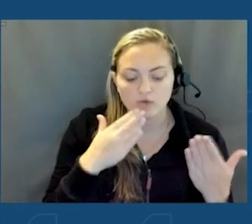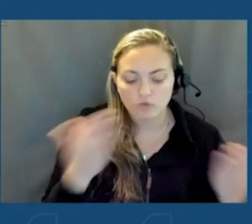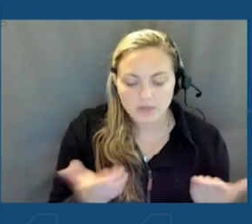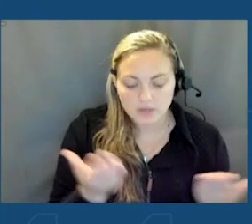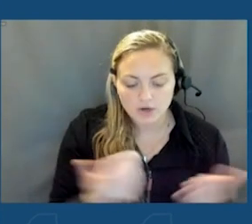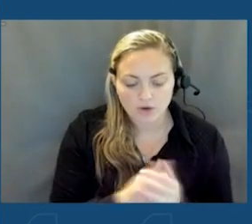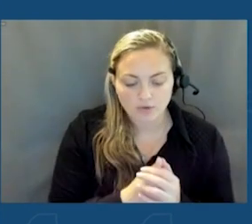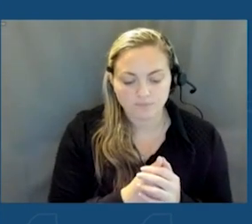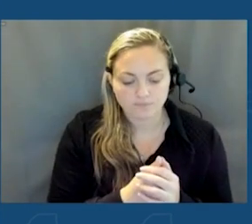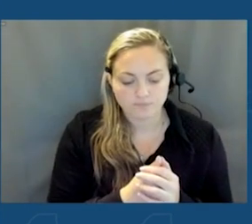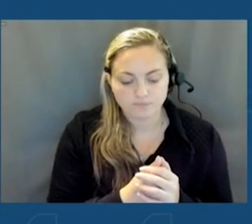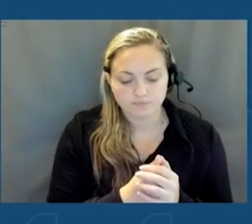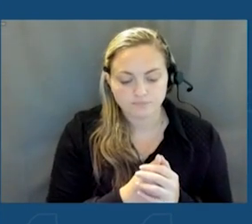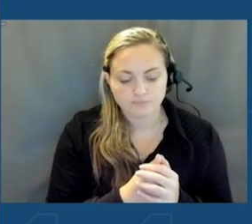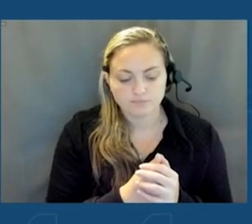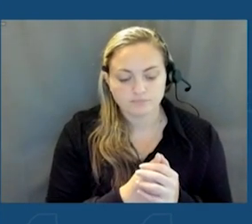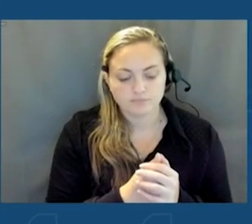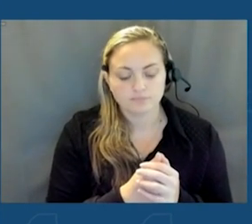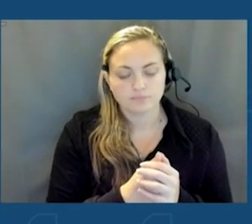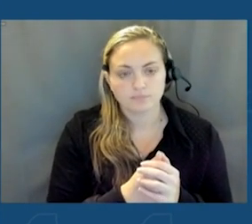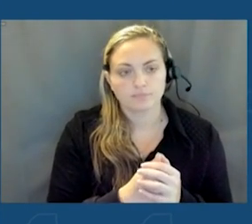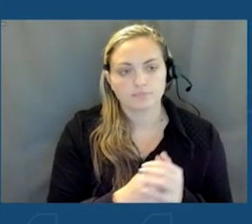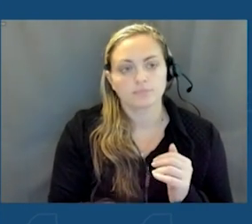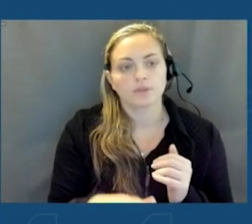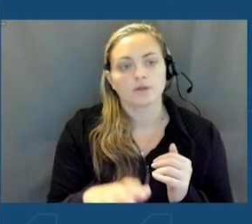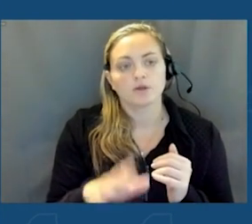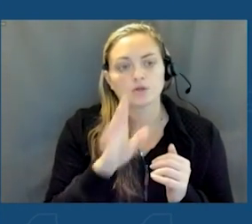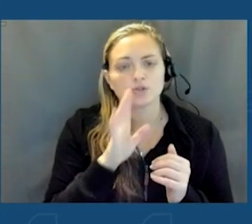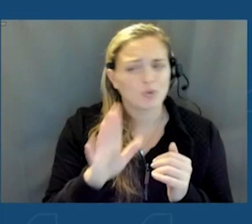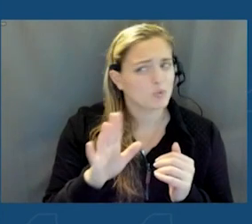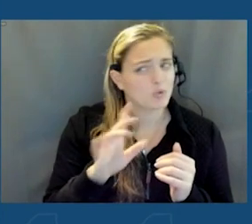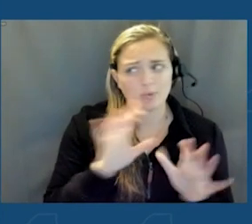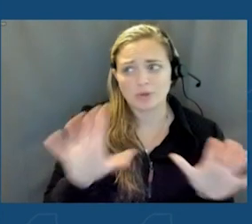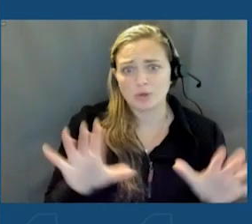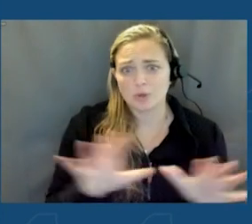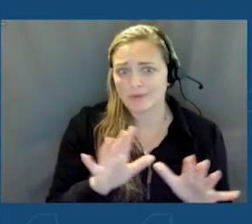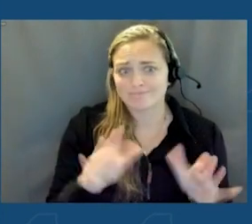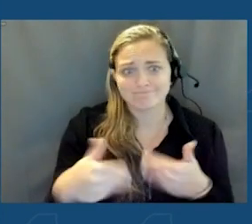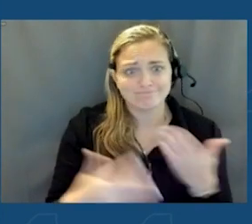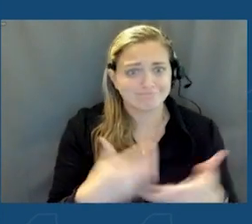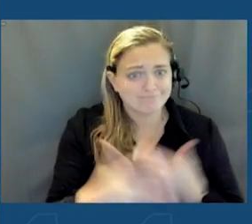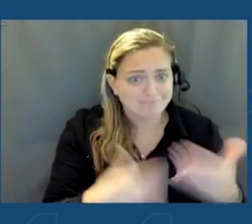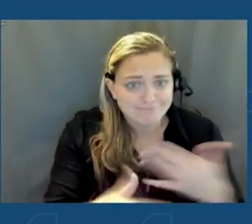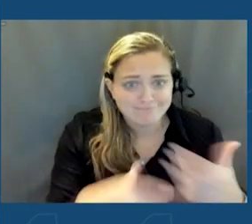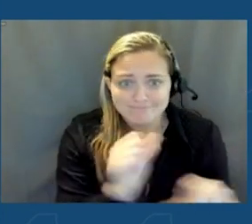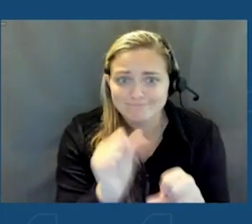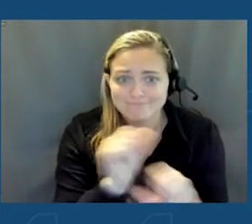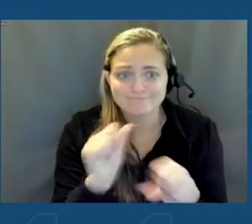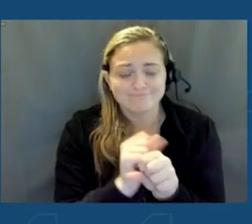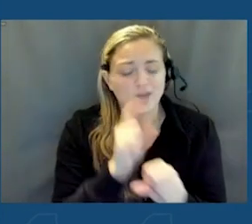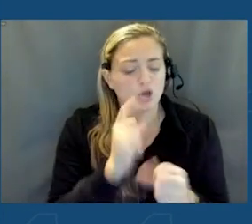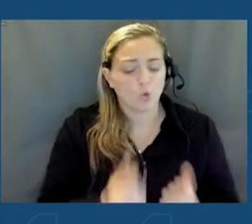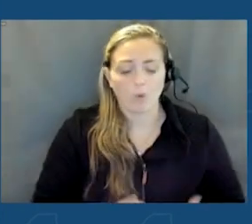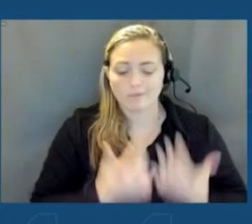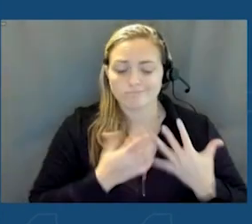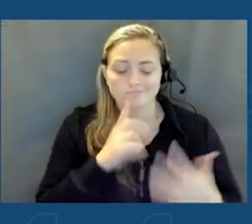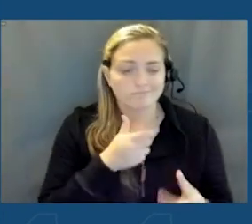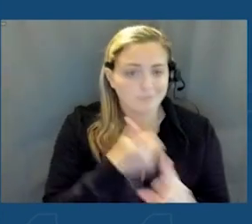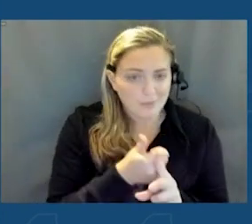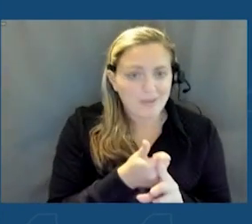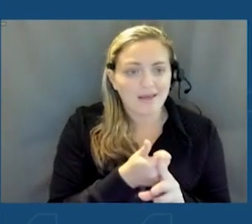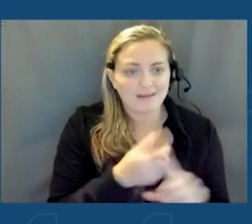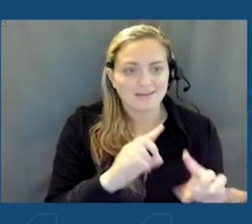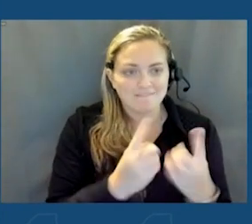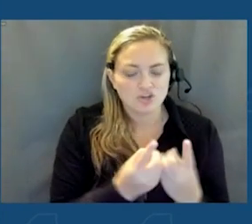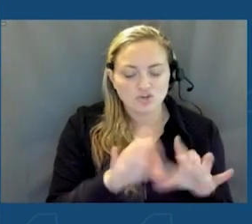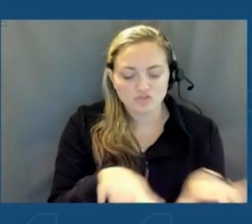our farewell swan song here. You've been doing a great job, and your influence has been very impactful at the Division of